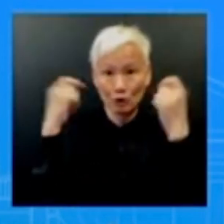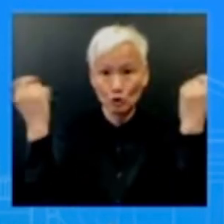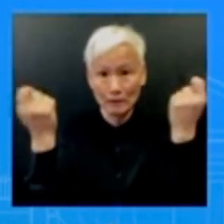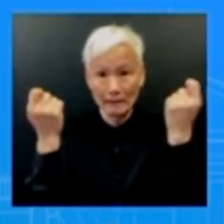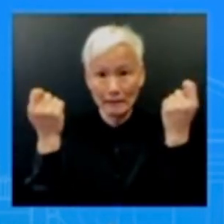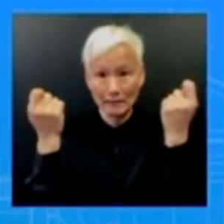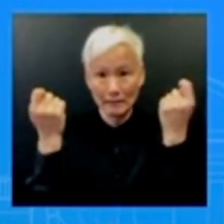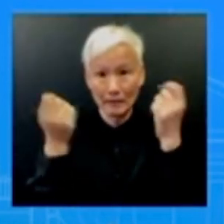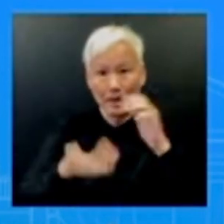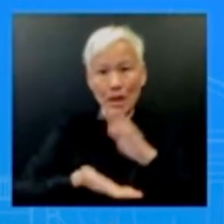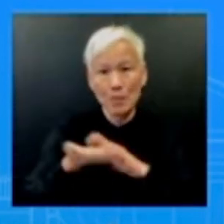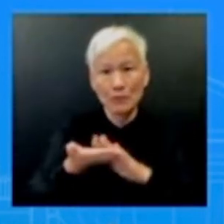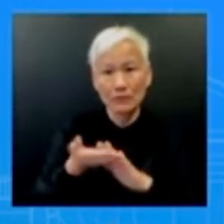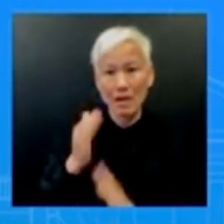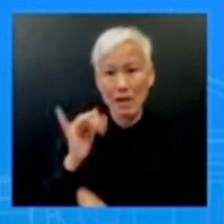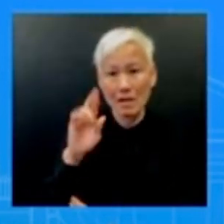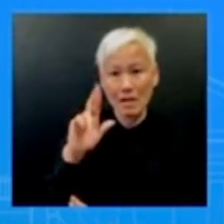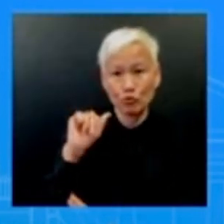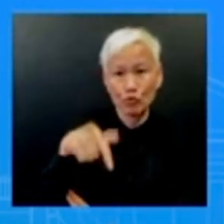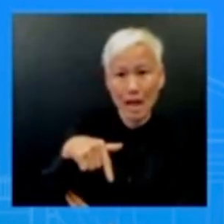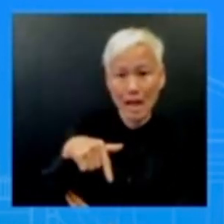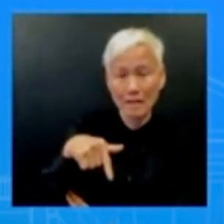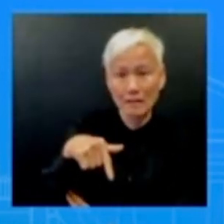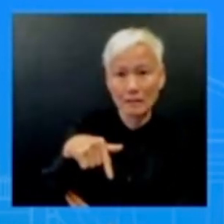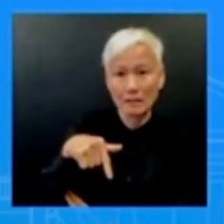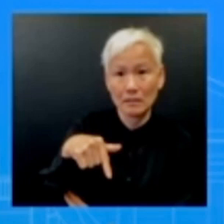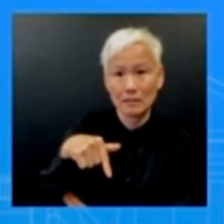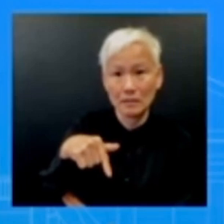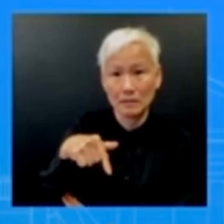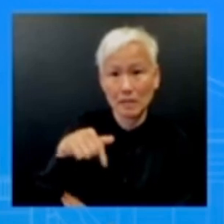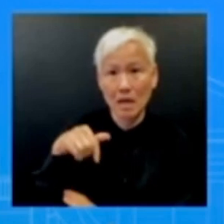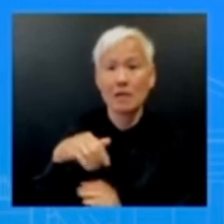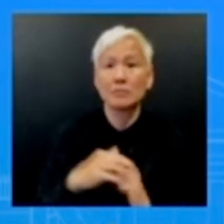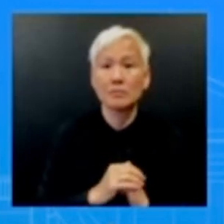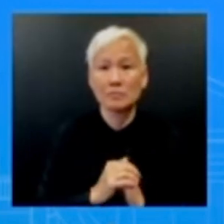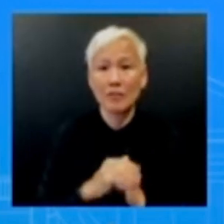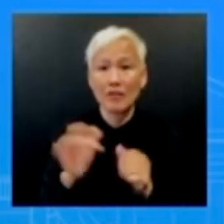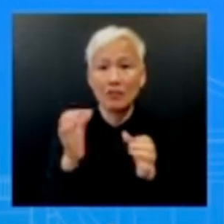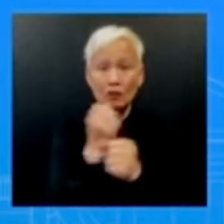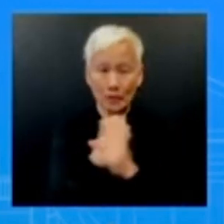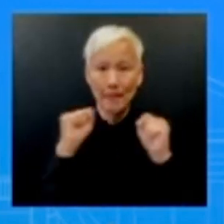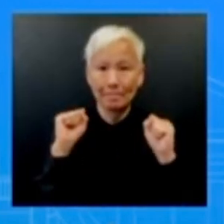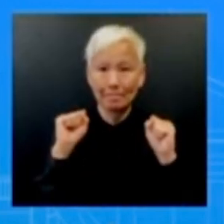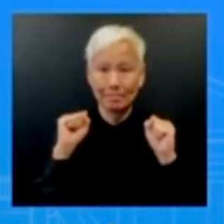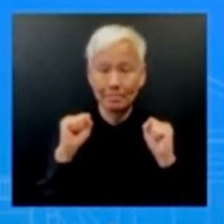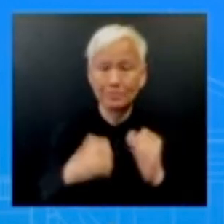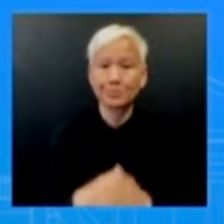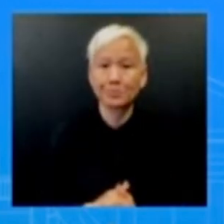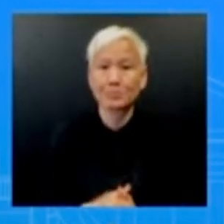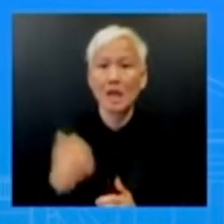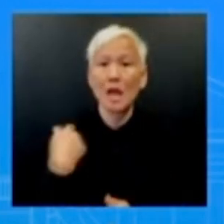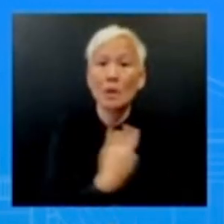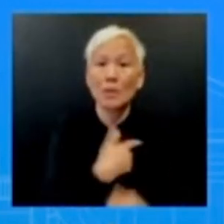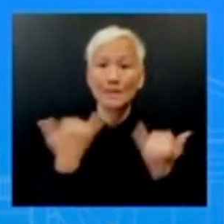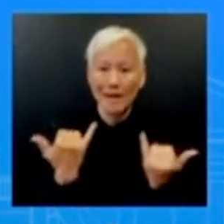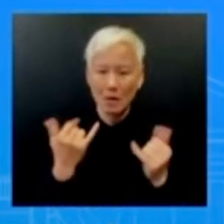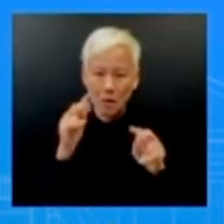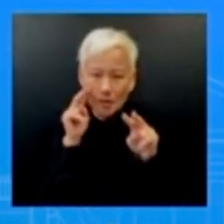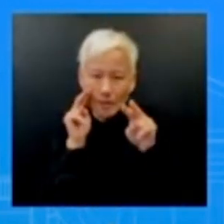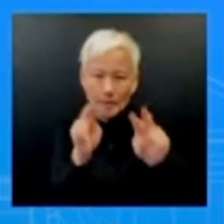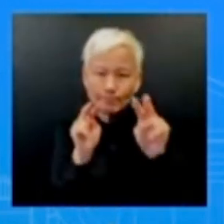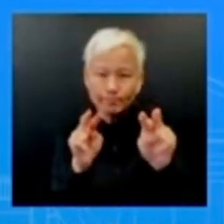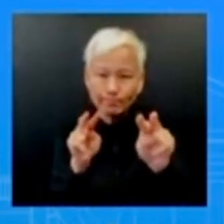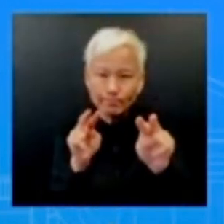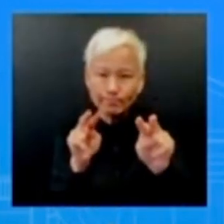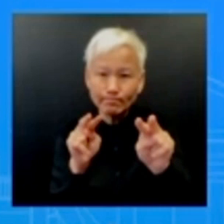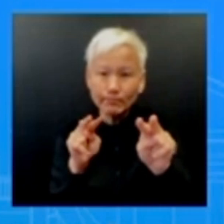about the war and what started it, I can tell you two things. One, we're looking ahead. We've got a good collaboration,